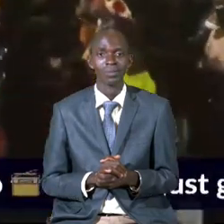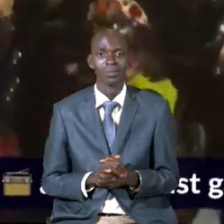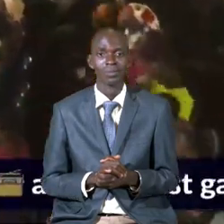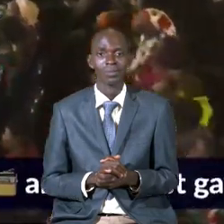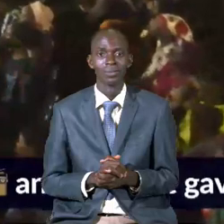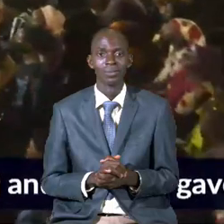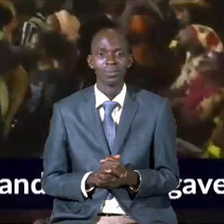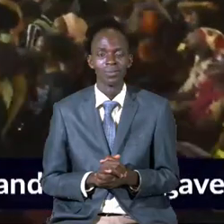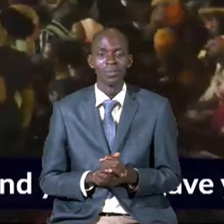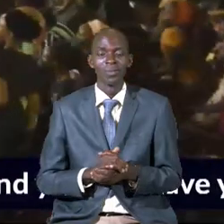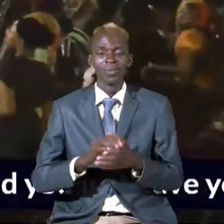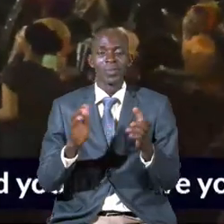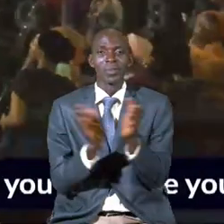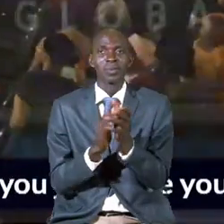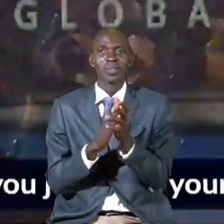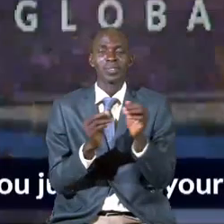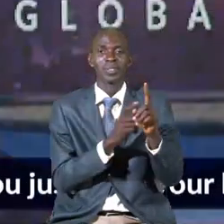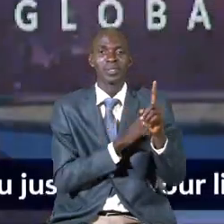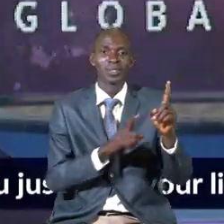praise the lord